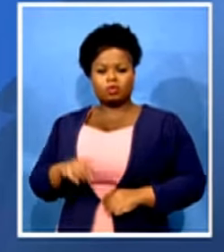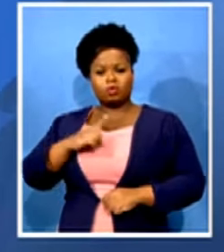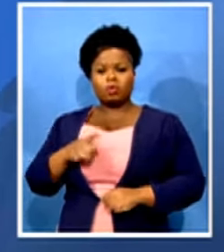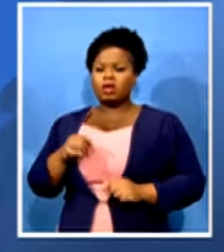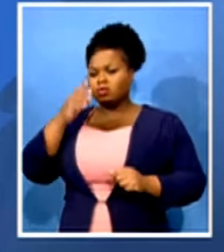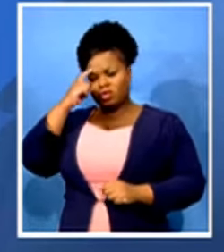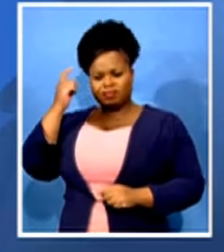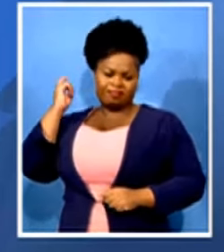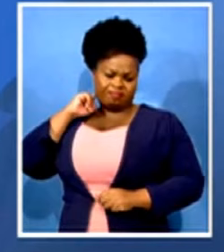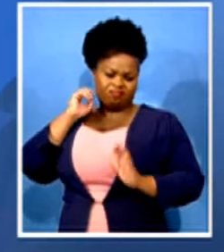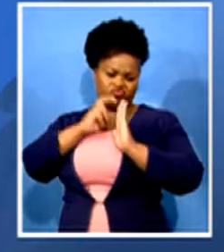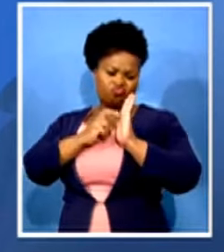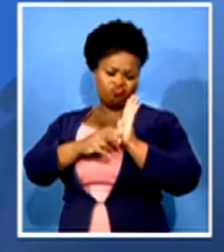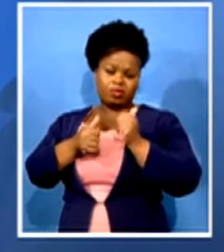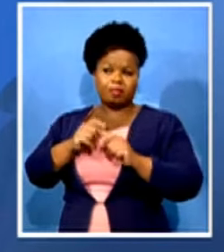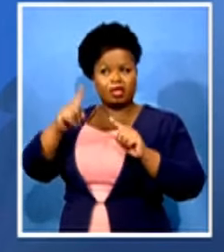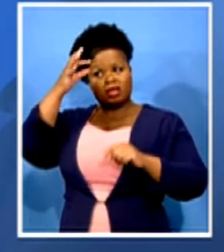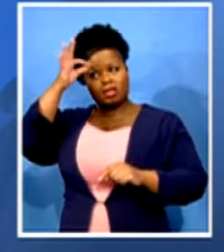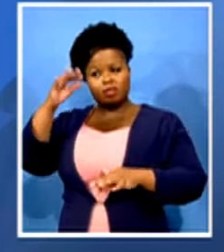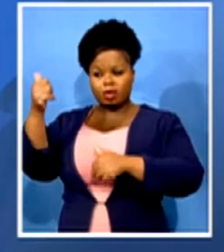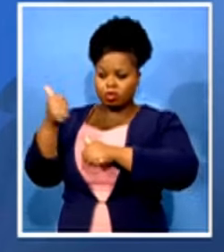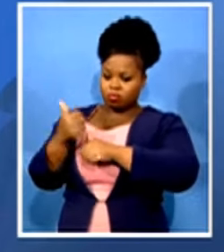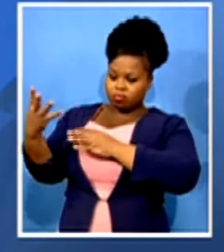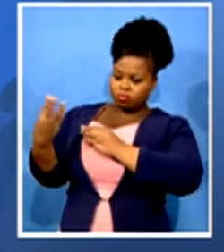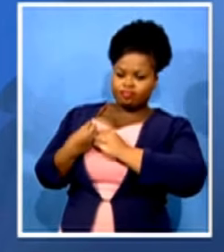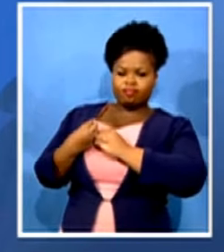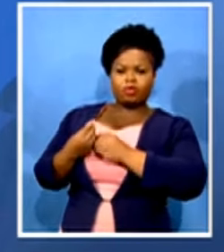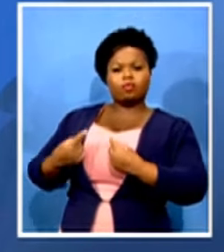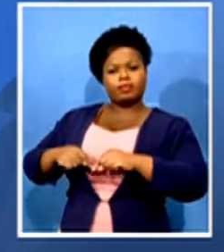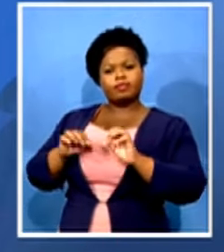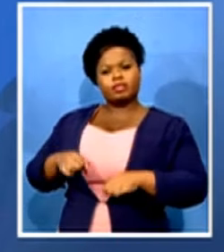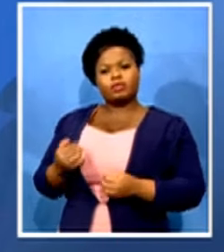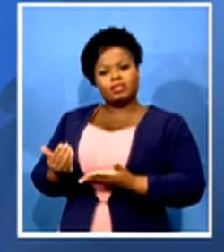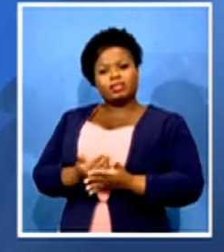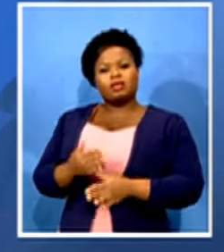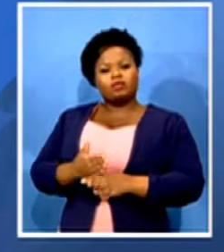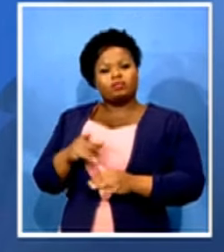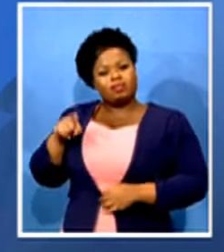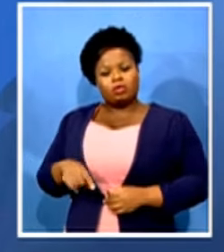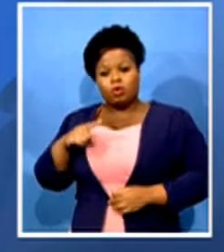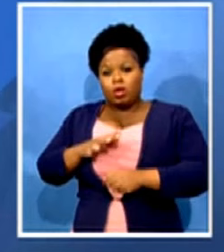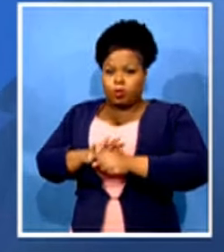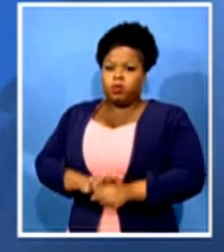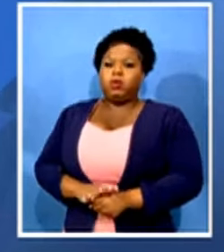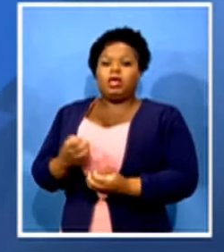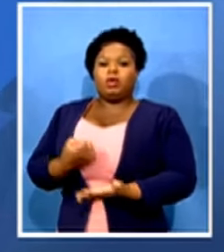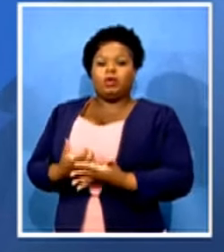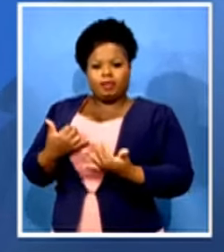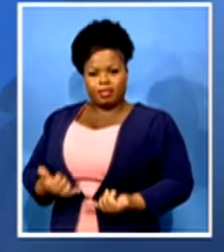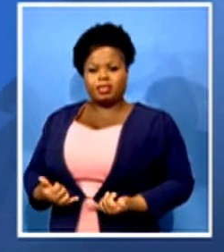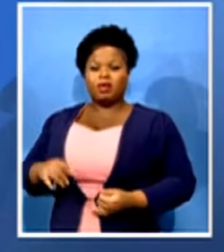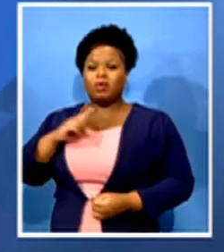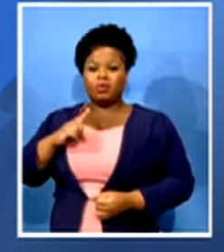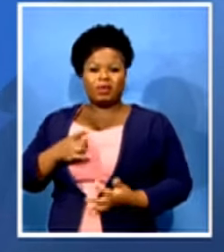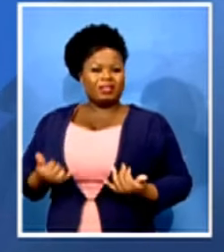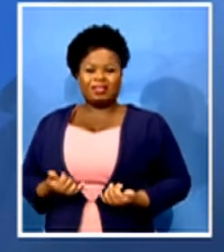with us in a way where we save jobs. You know, there is massive pressure on the economy at this point in time. There was no announcement of TERS. We need to keep